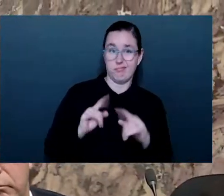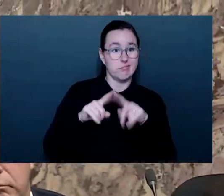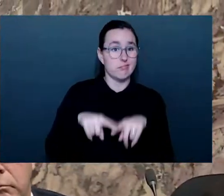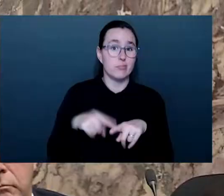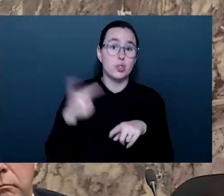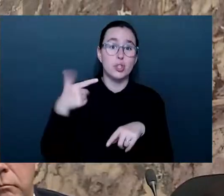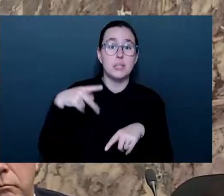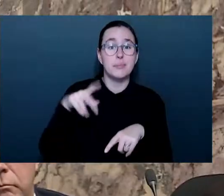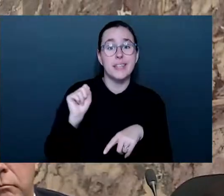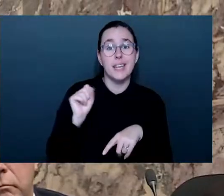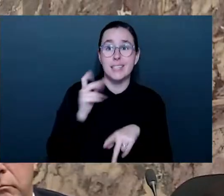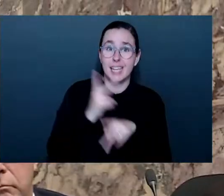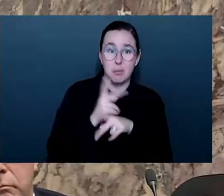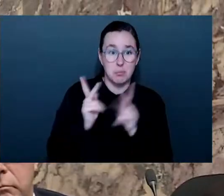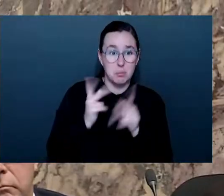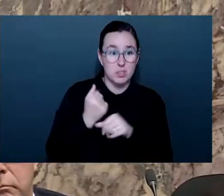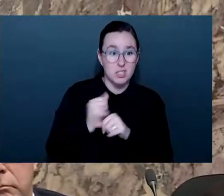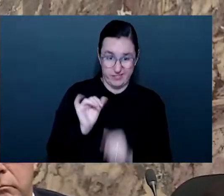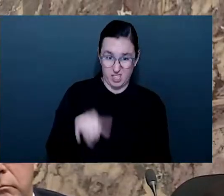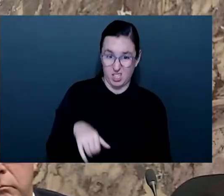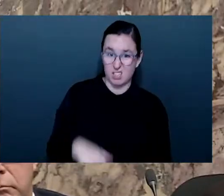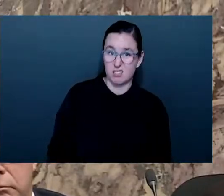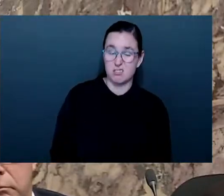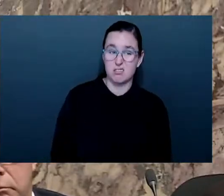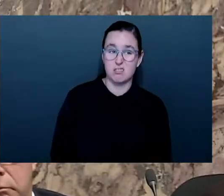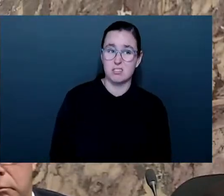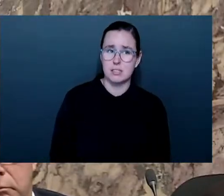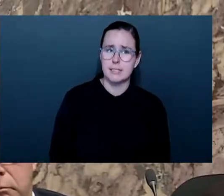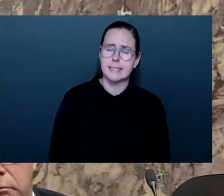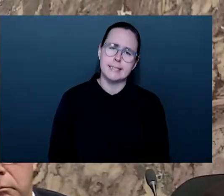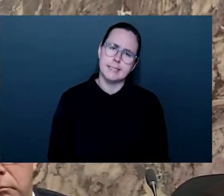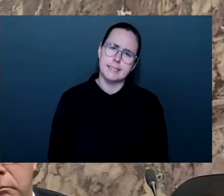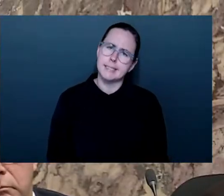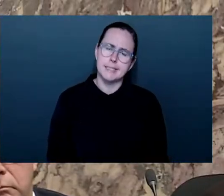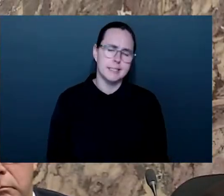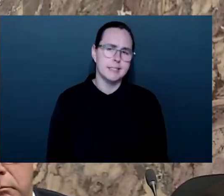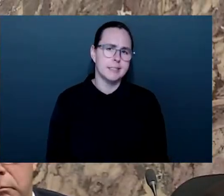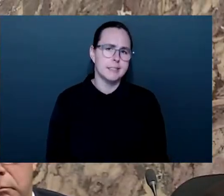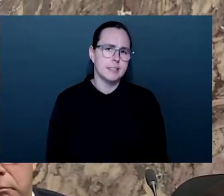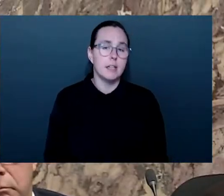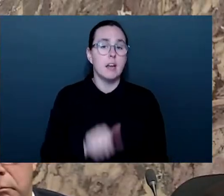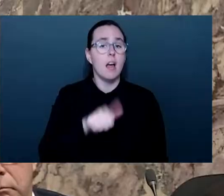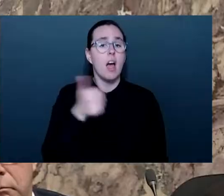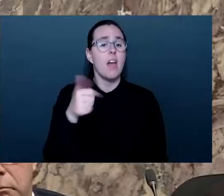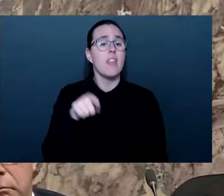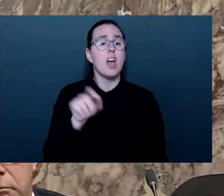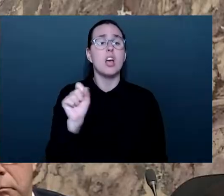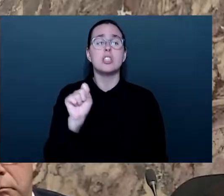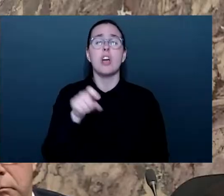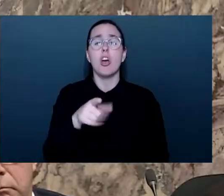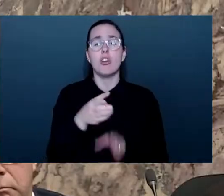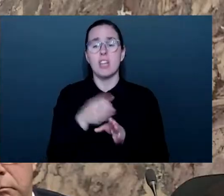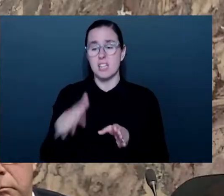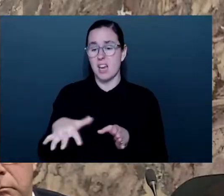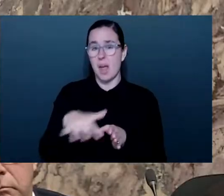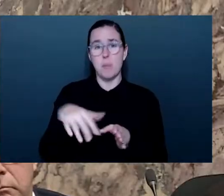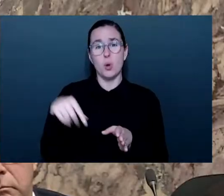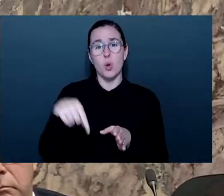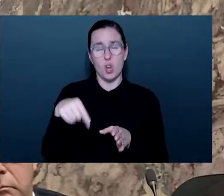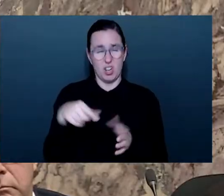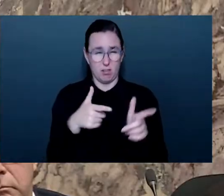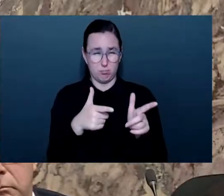Another Surrey neighborhood sprayed with bullets, families jolted awake by gunfire. This is everyday life now in BC under this